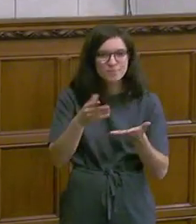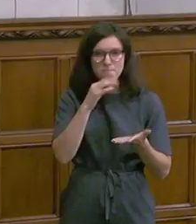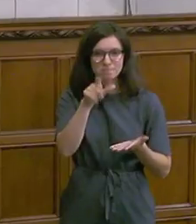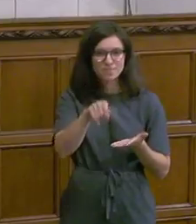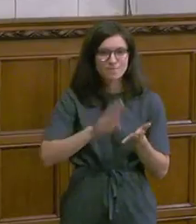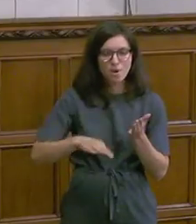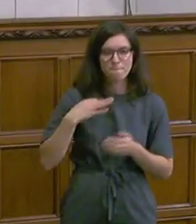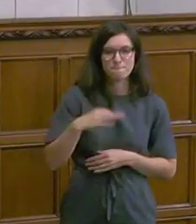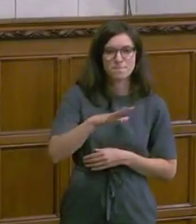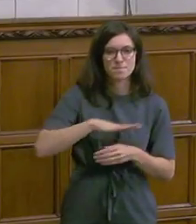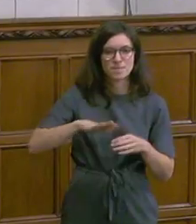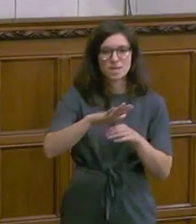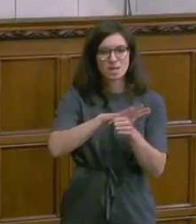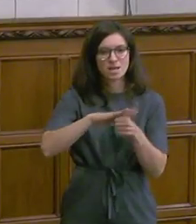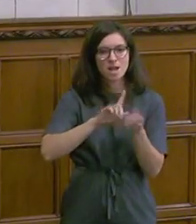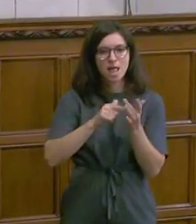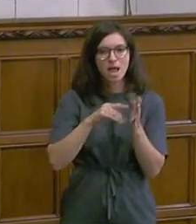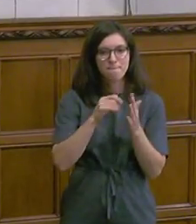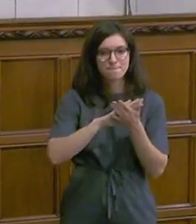Limehouse about the